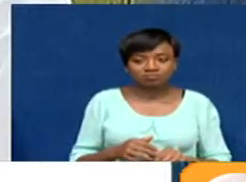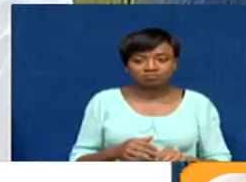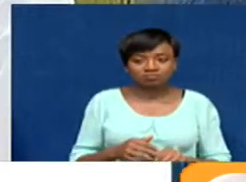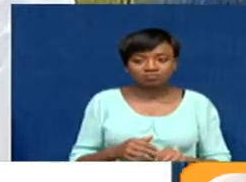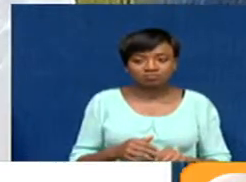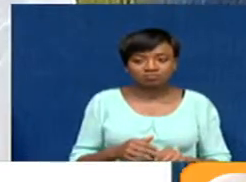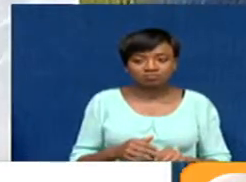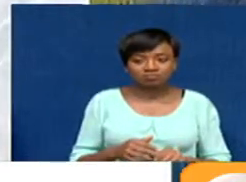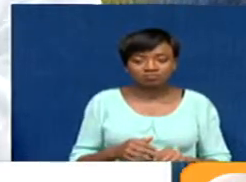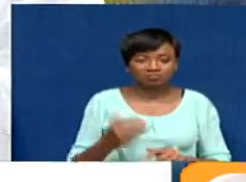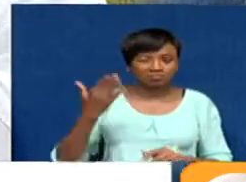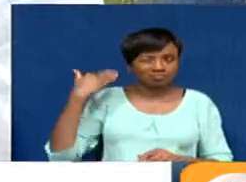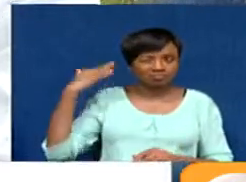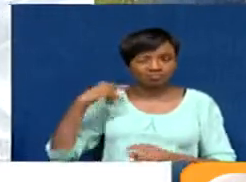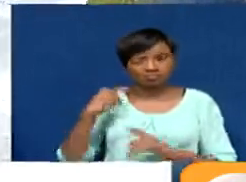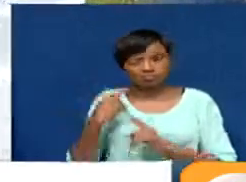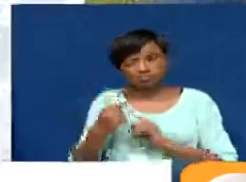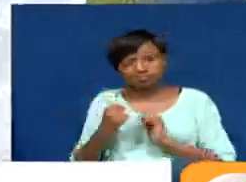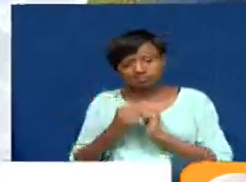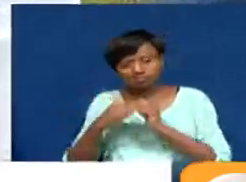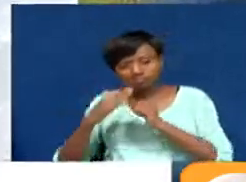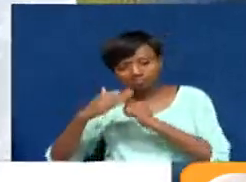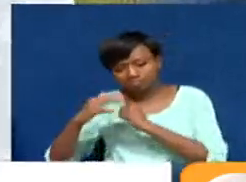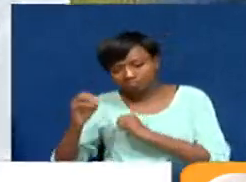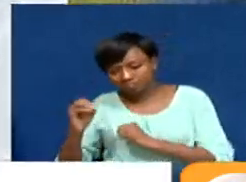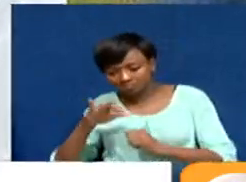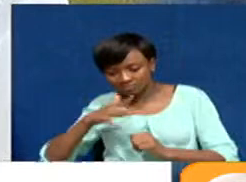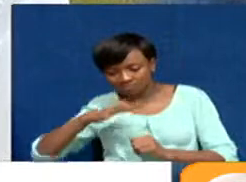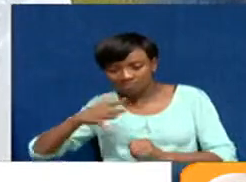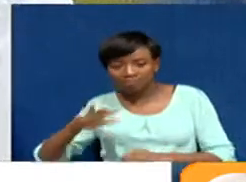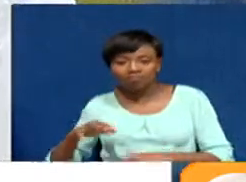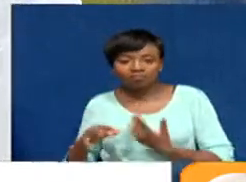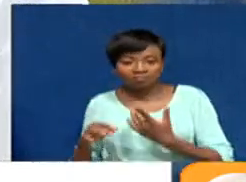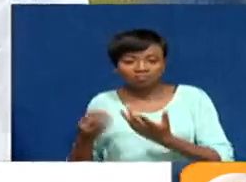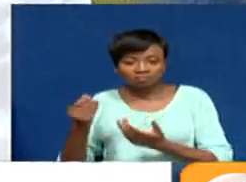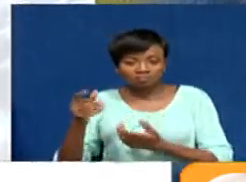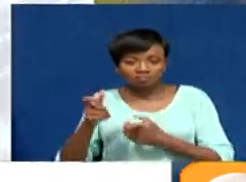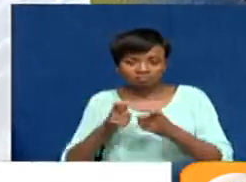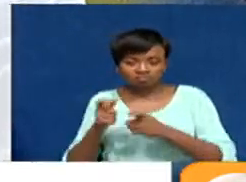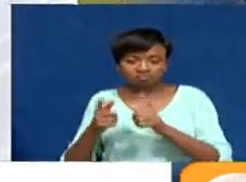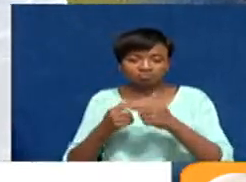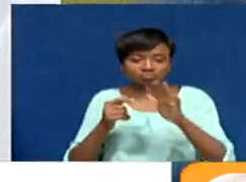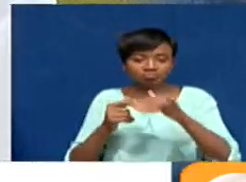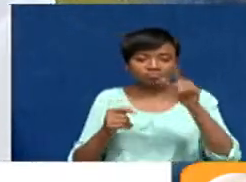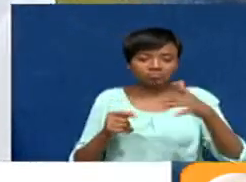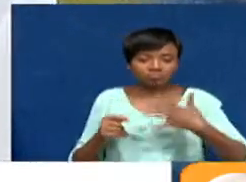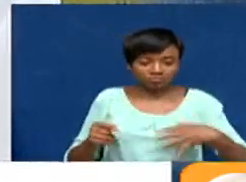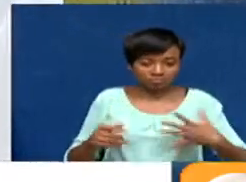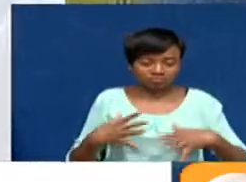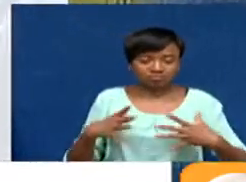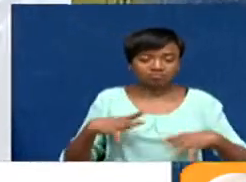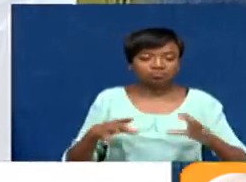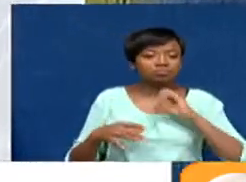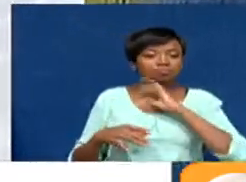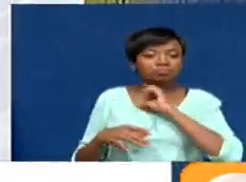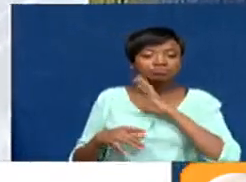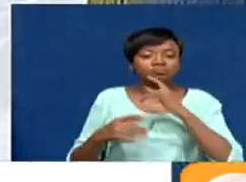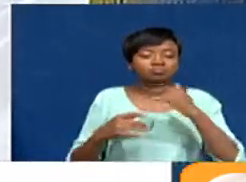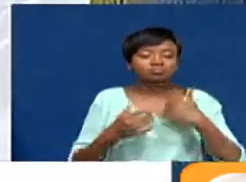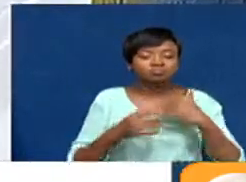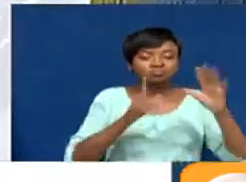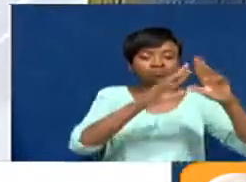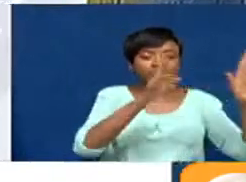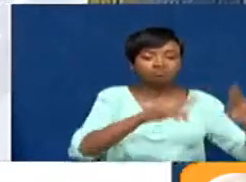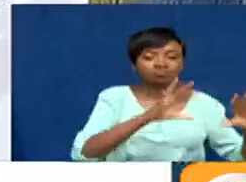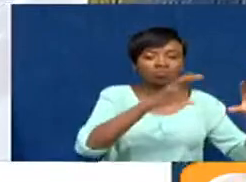90s. And right up to the time, with the exception of Kenyans claiming that there was gouging by the big international firms, nobody